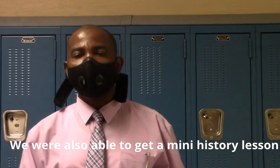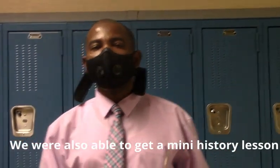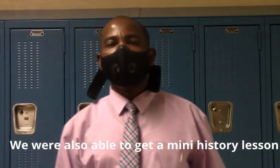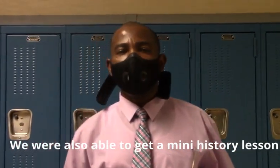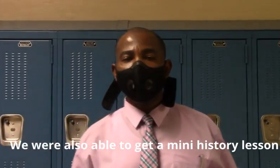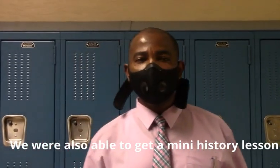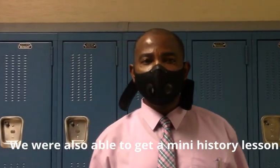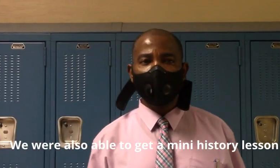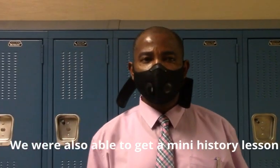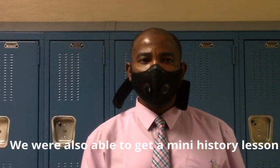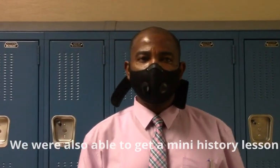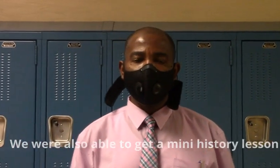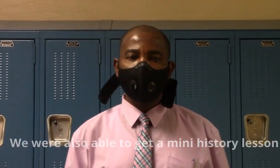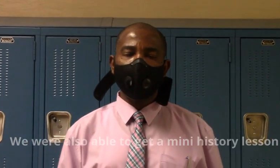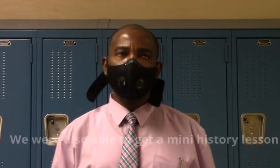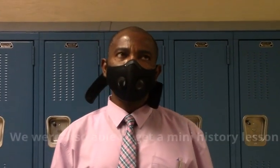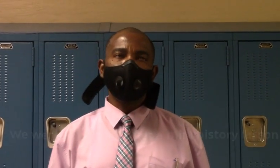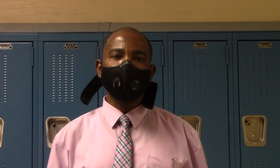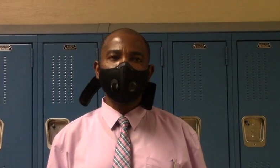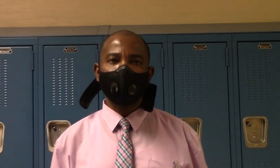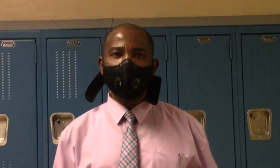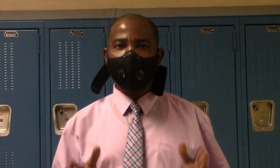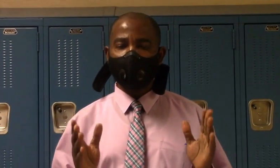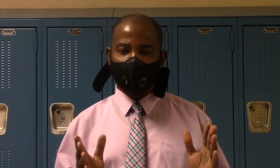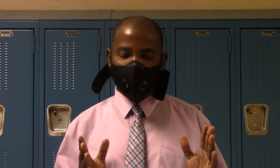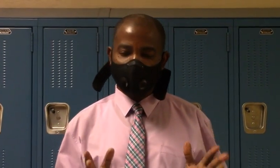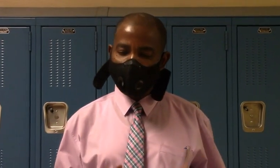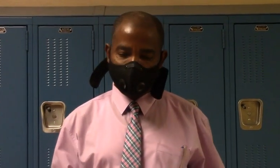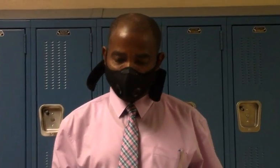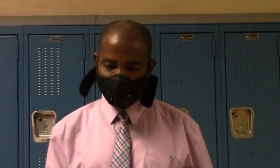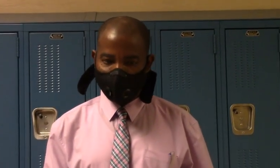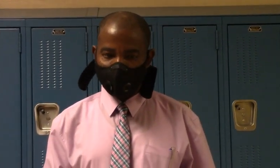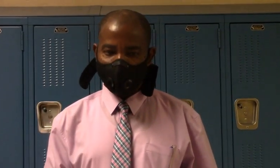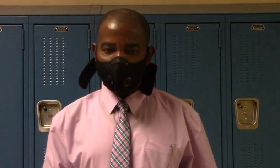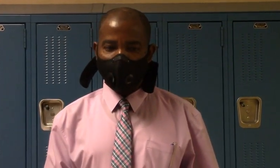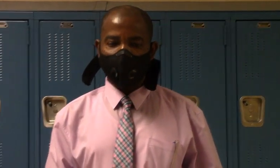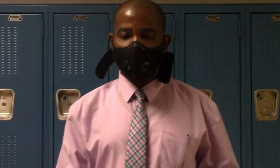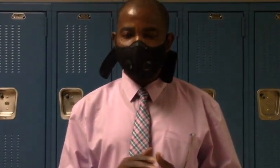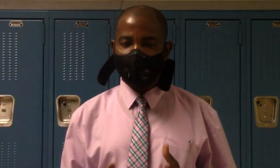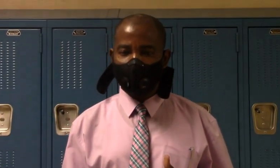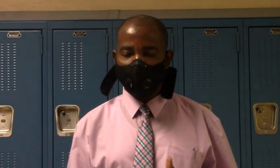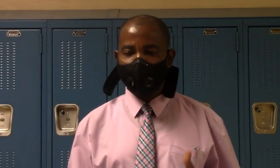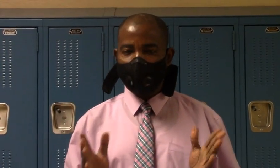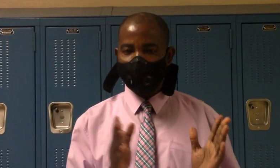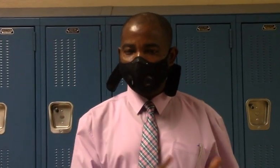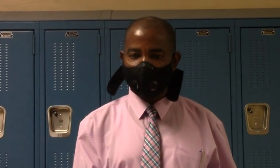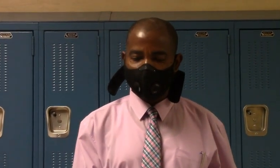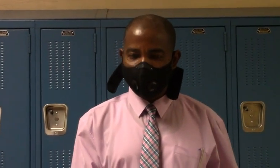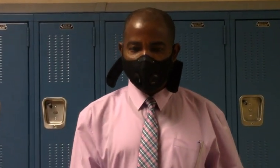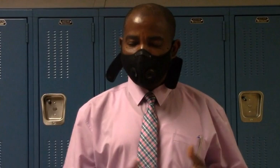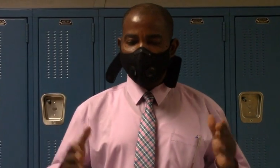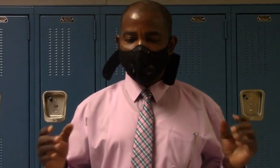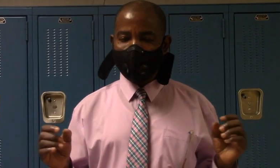So we have been using that flag for 218 years now. It identifies us as